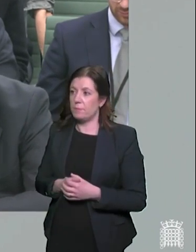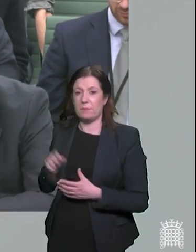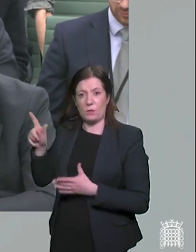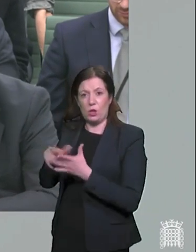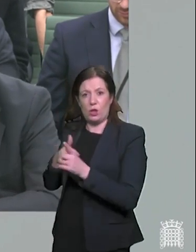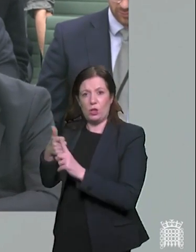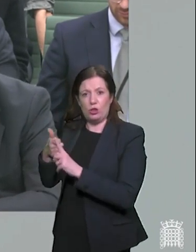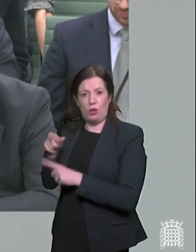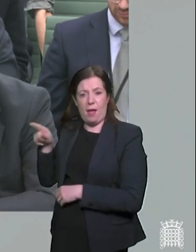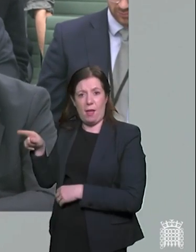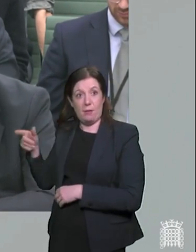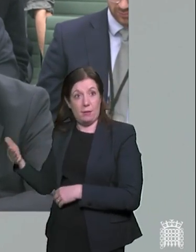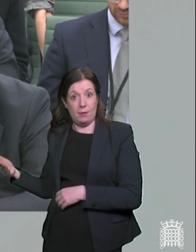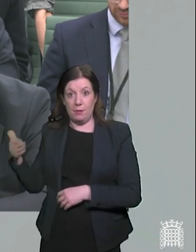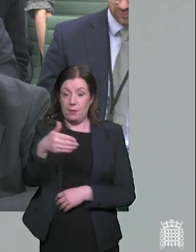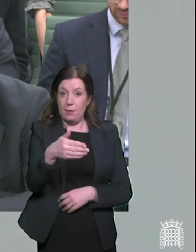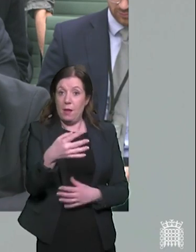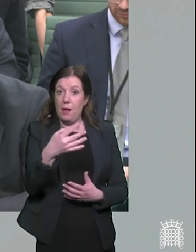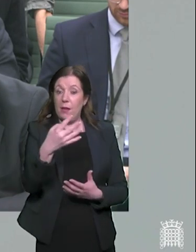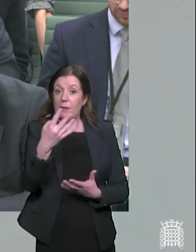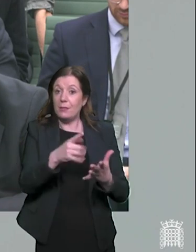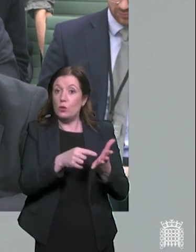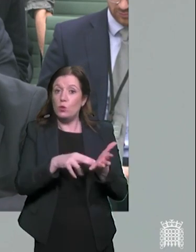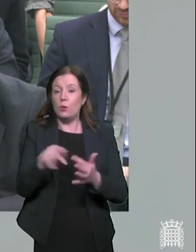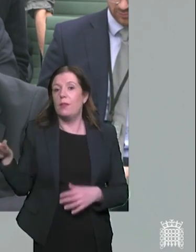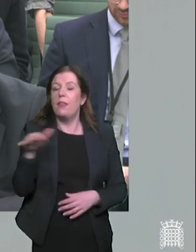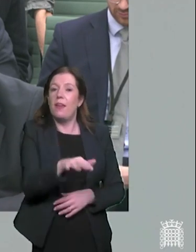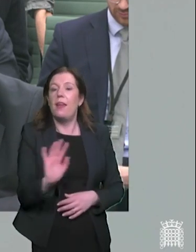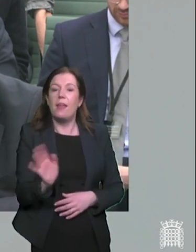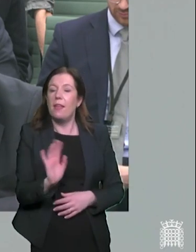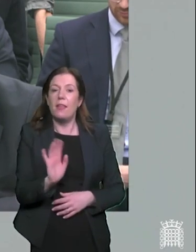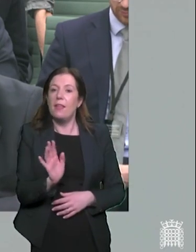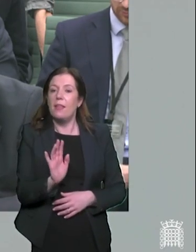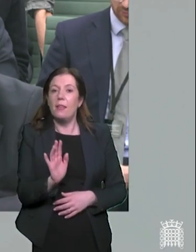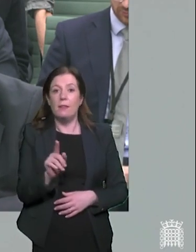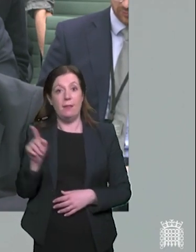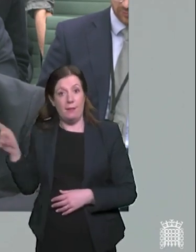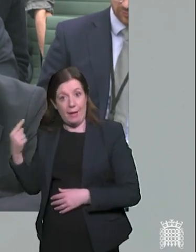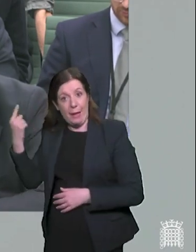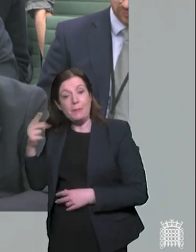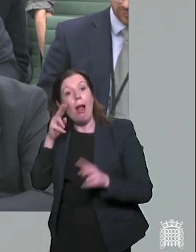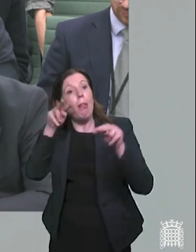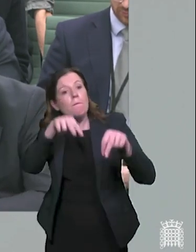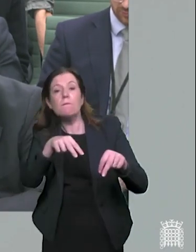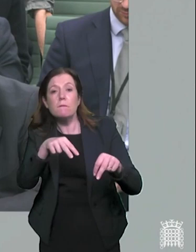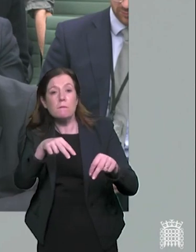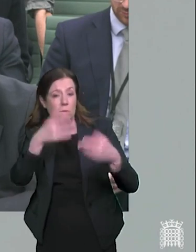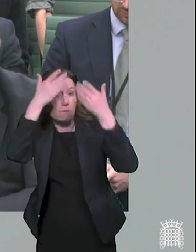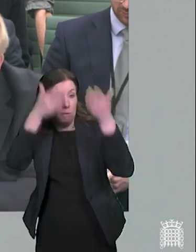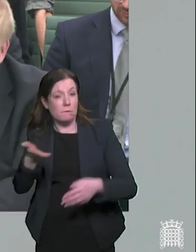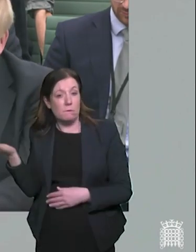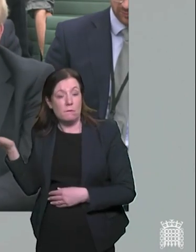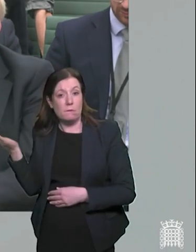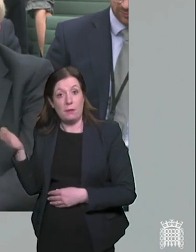Jack was not at that event on the 19th of June 2020. He knew nothing about what had actually taken